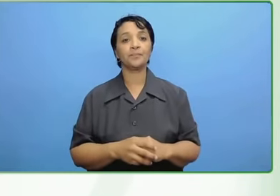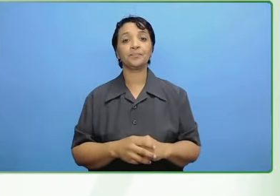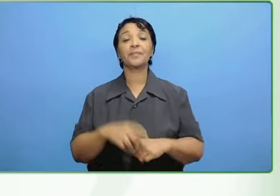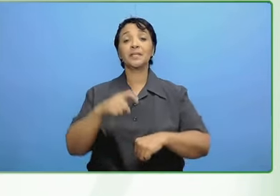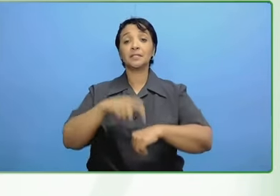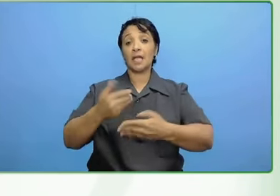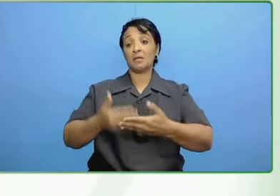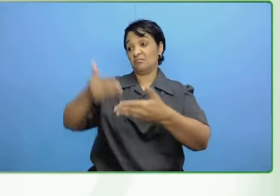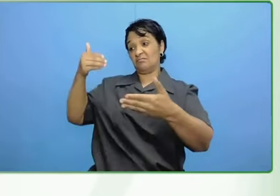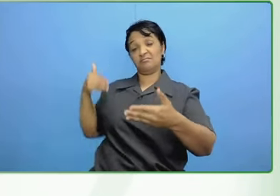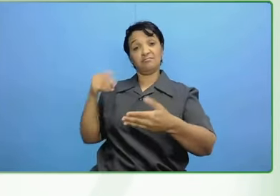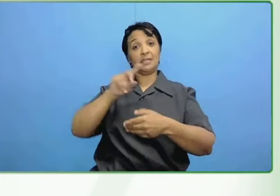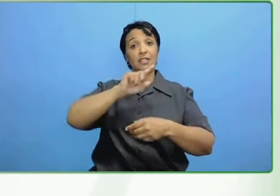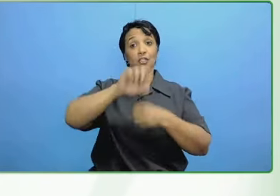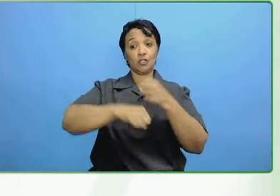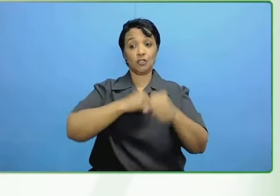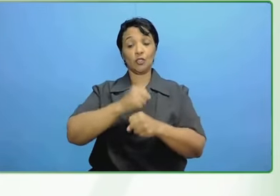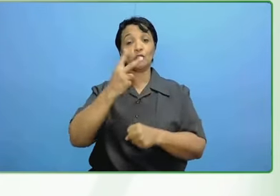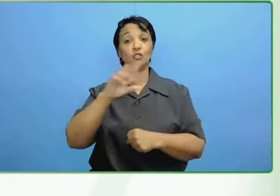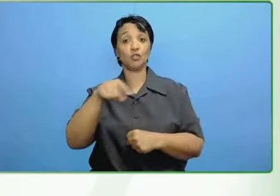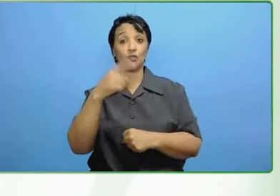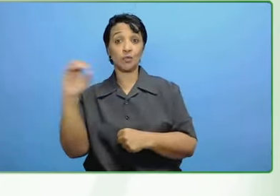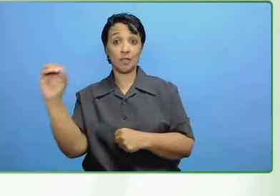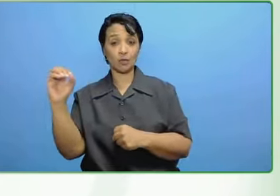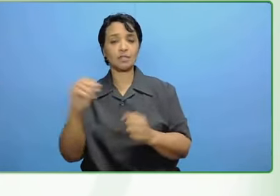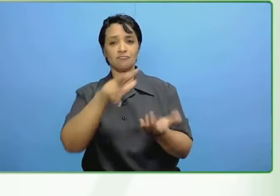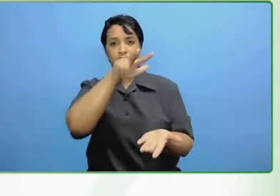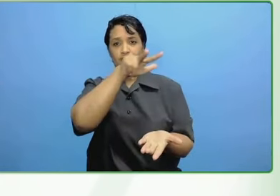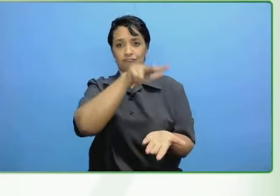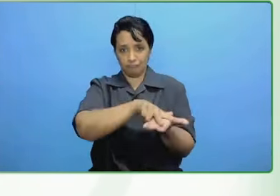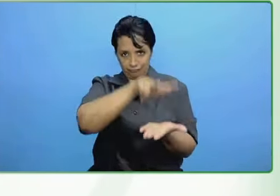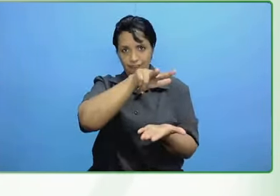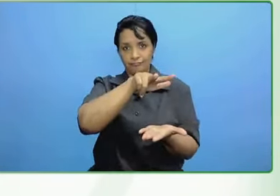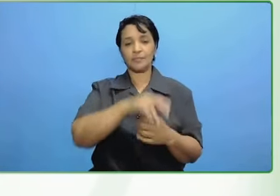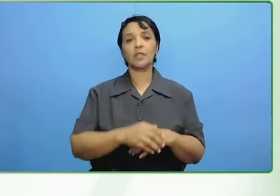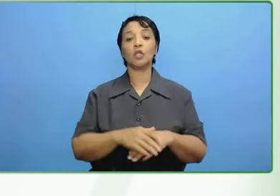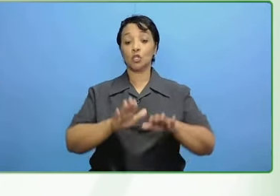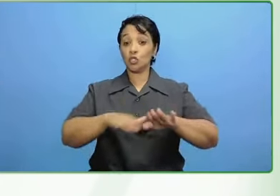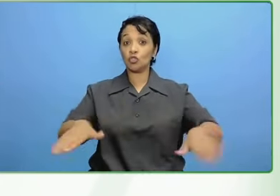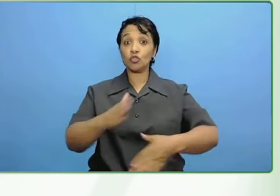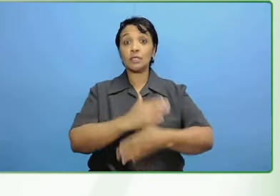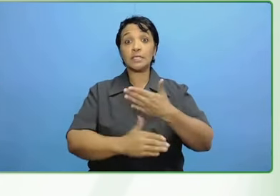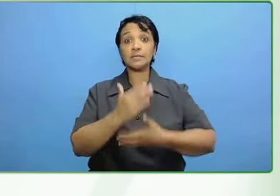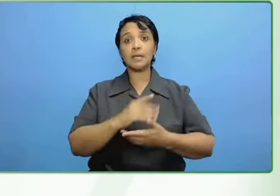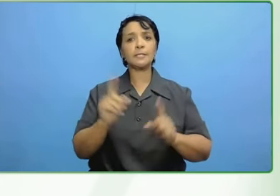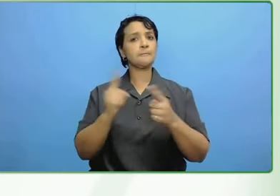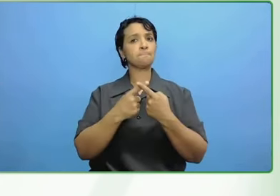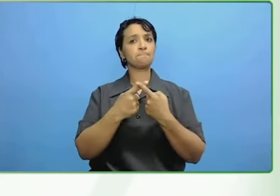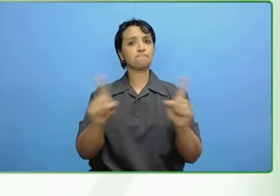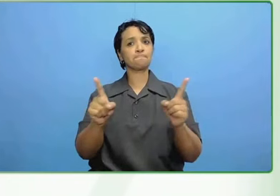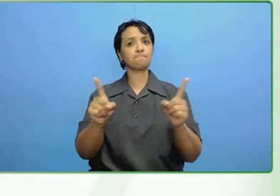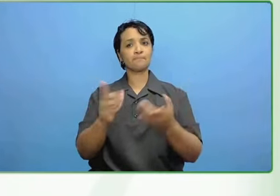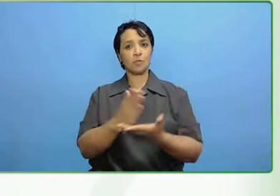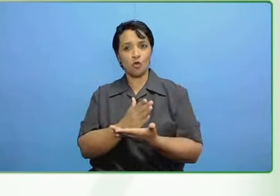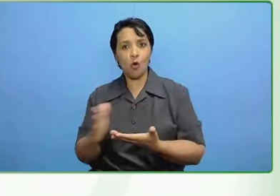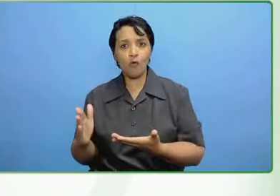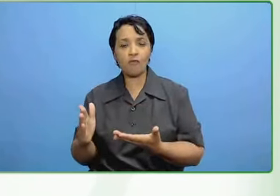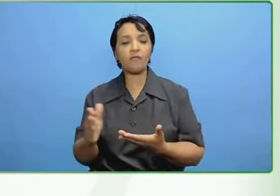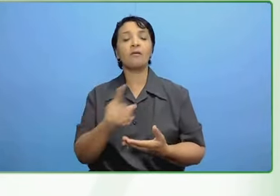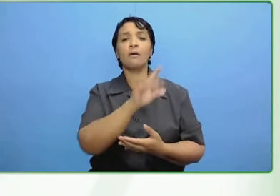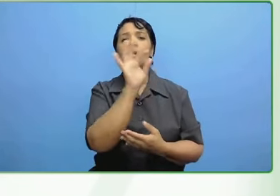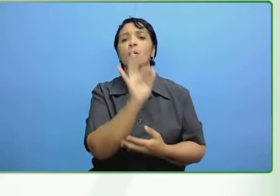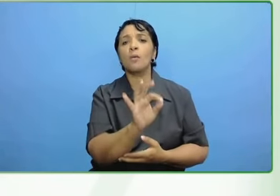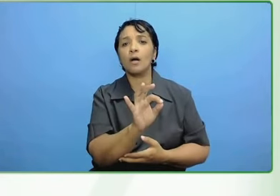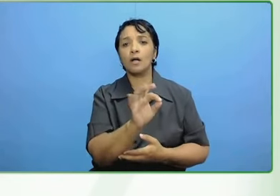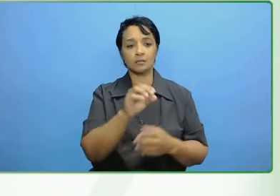2000, children with disabilities were exempted from compulsory education because it was initially thought that the inclusion of children